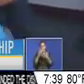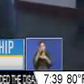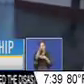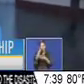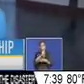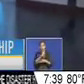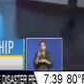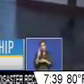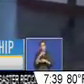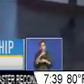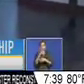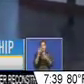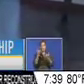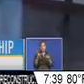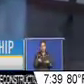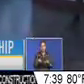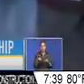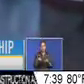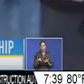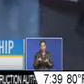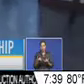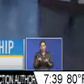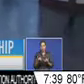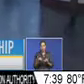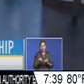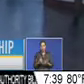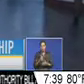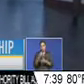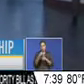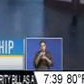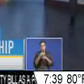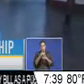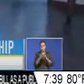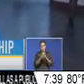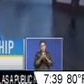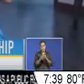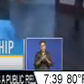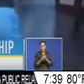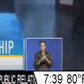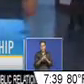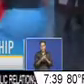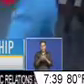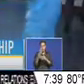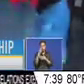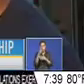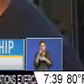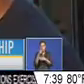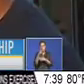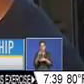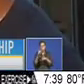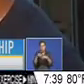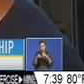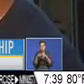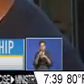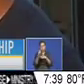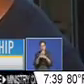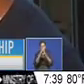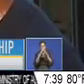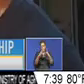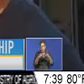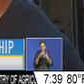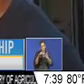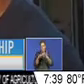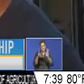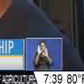God that we have now recuperated from such a drought, and I'm looking to head into training camp this coming